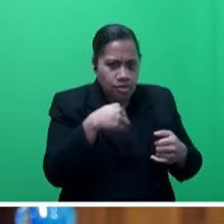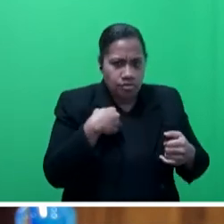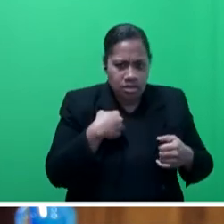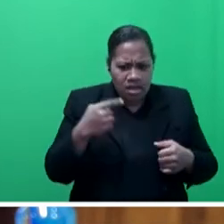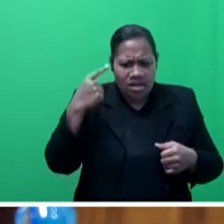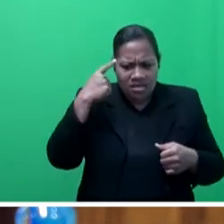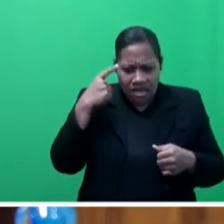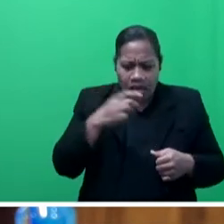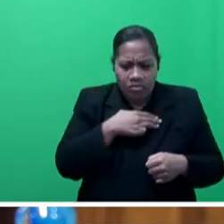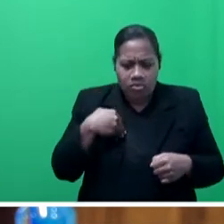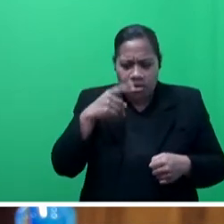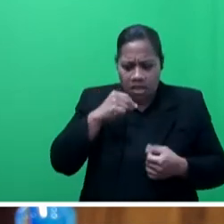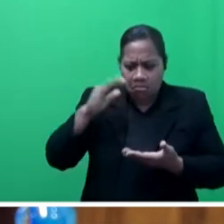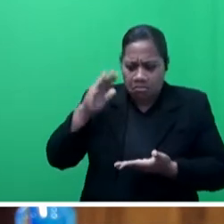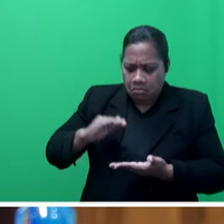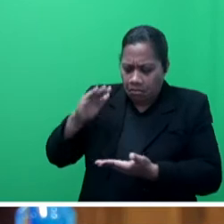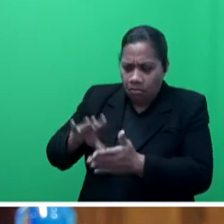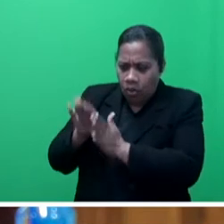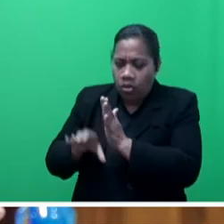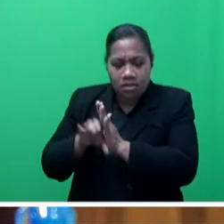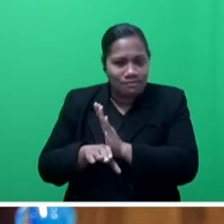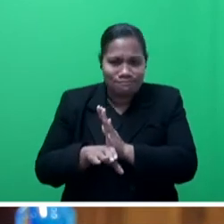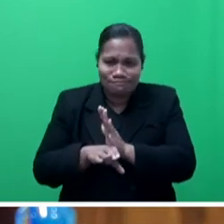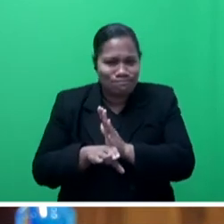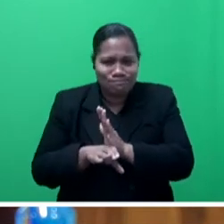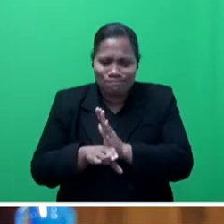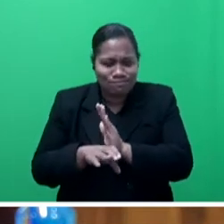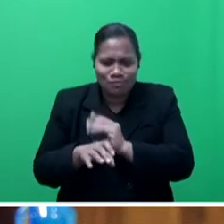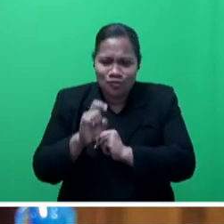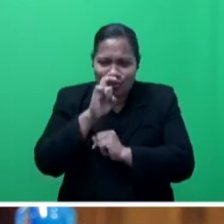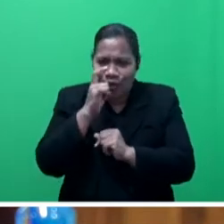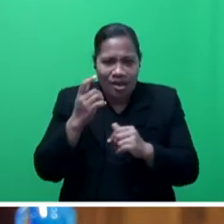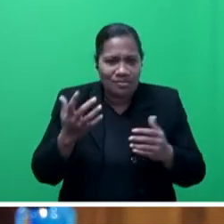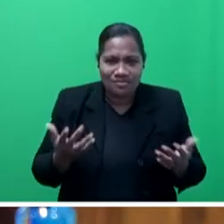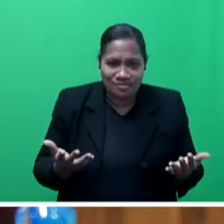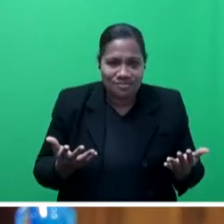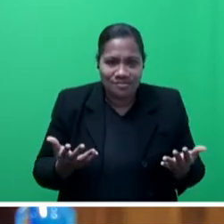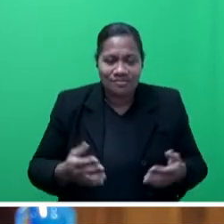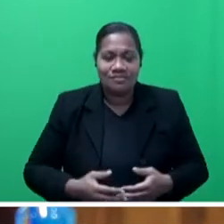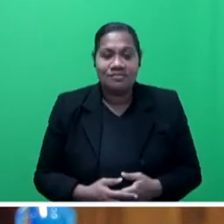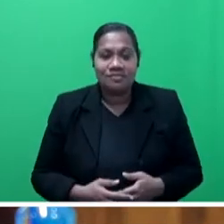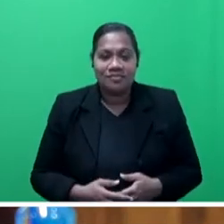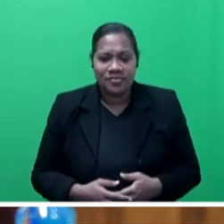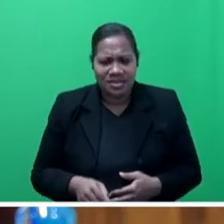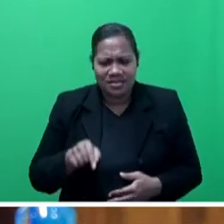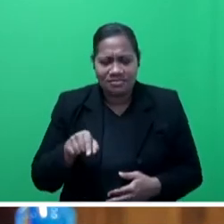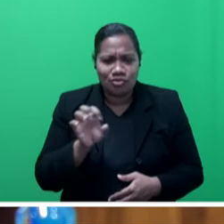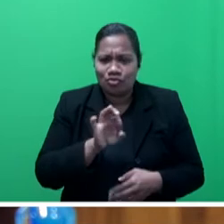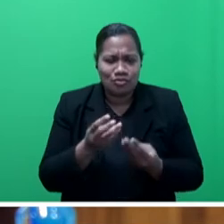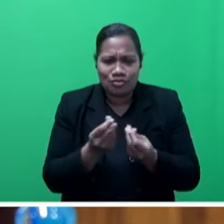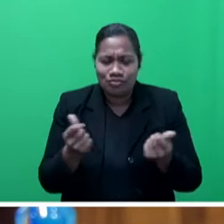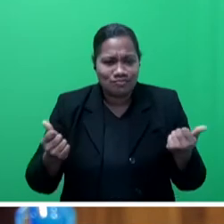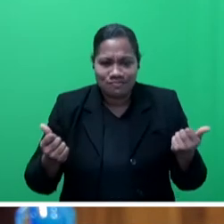caps. But neither we have powers to do that, nor that is a sustainable solution to deal